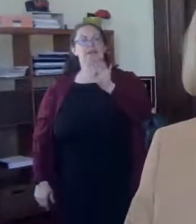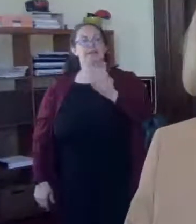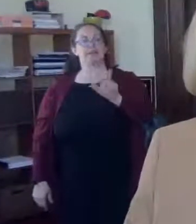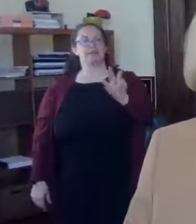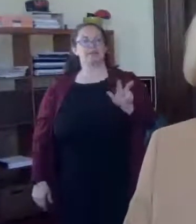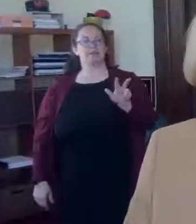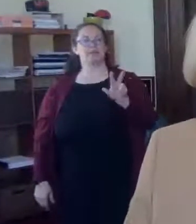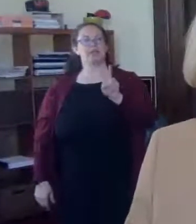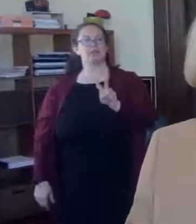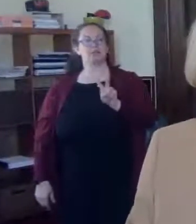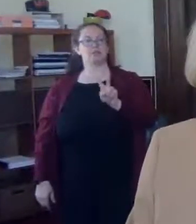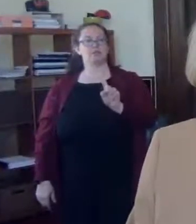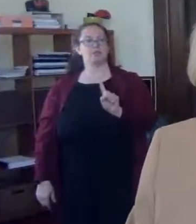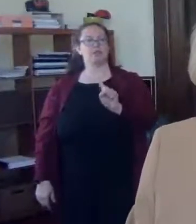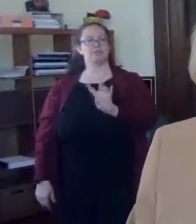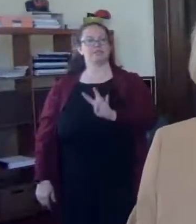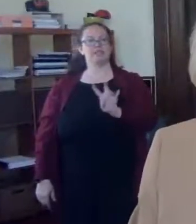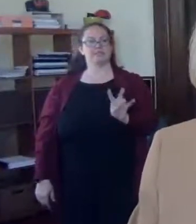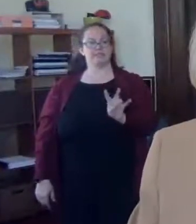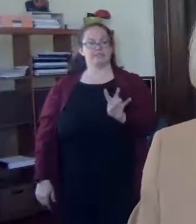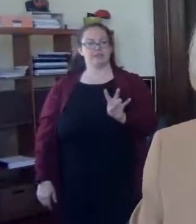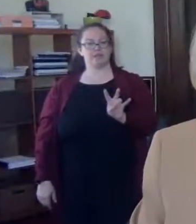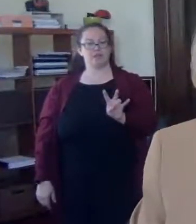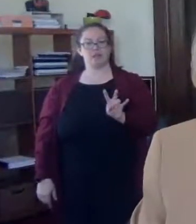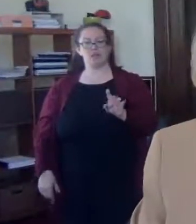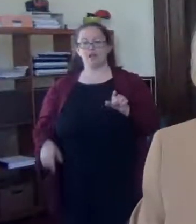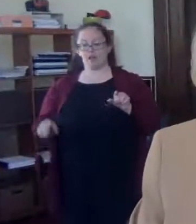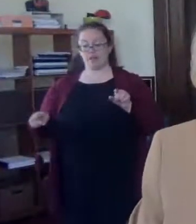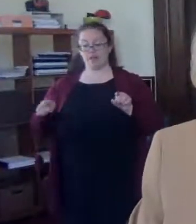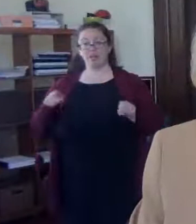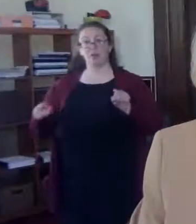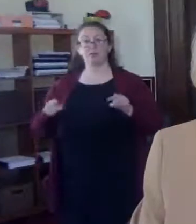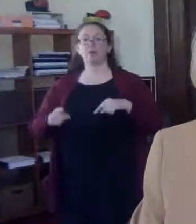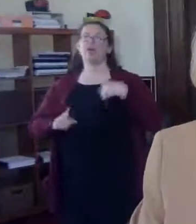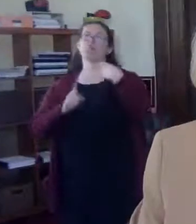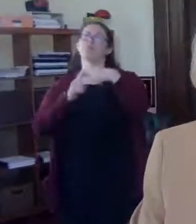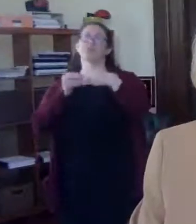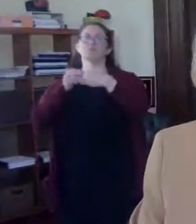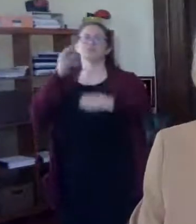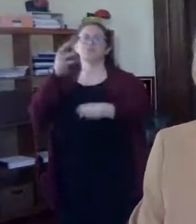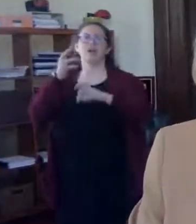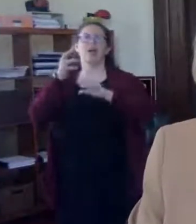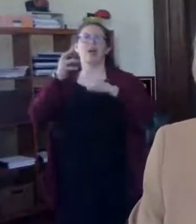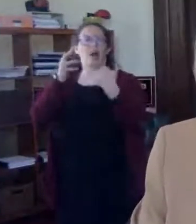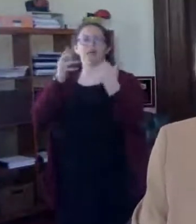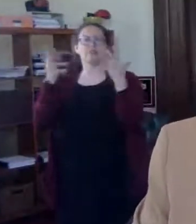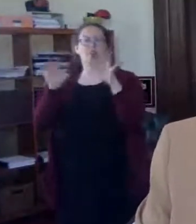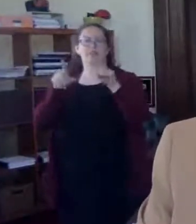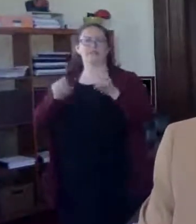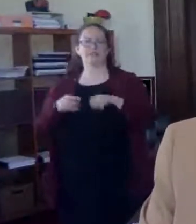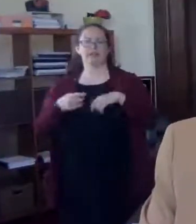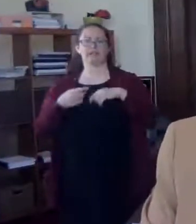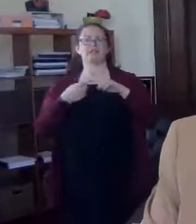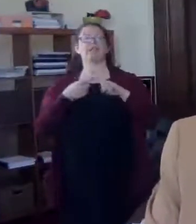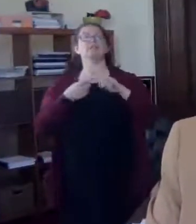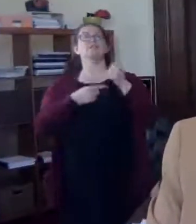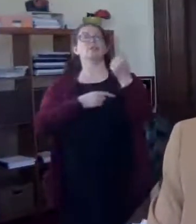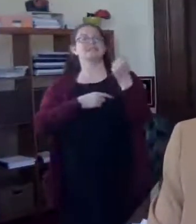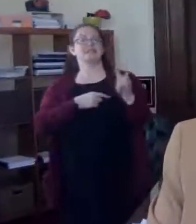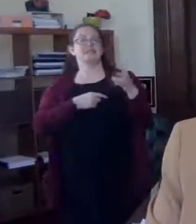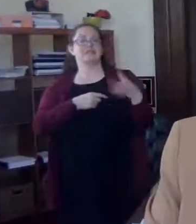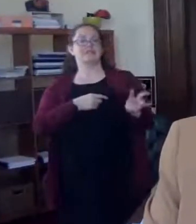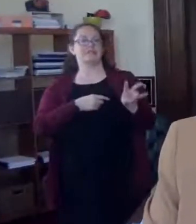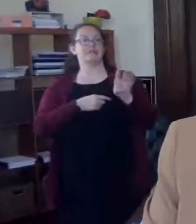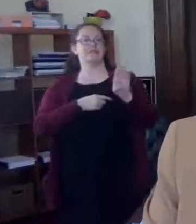314-833-2777. Those 2 sites join the other sites that have been up for a couple of weeks now. One at